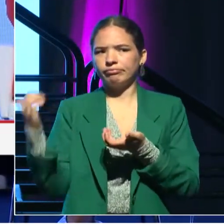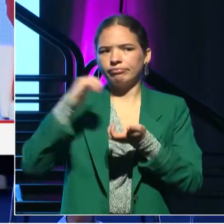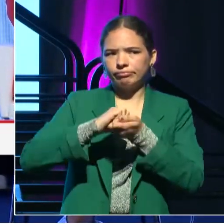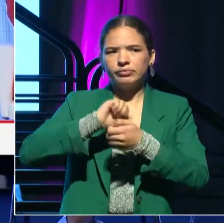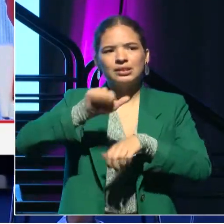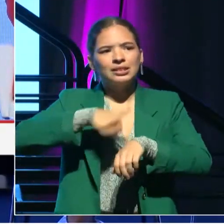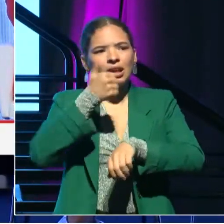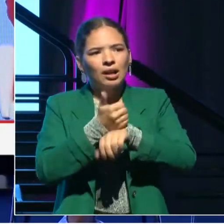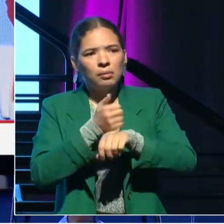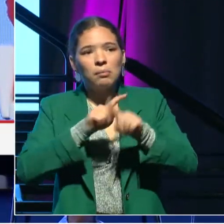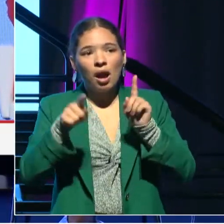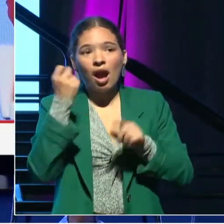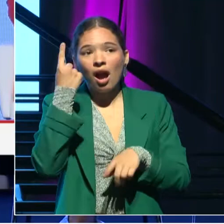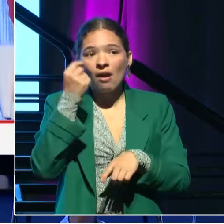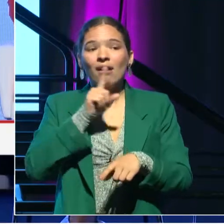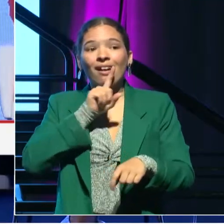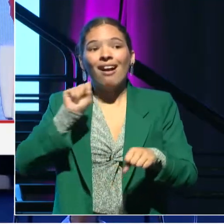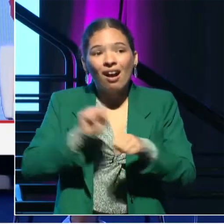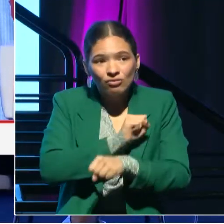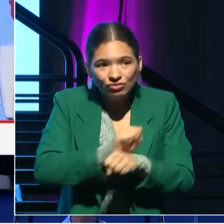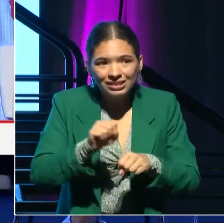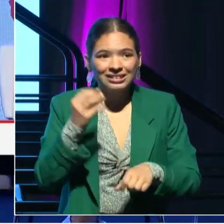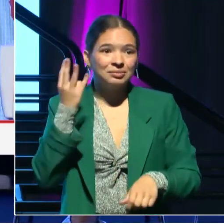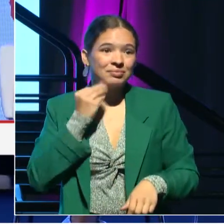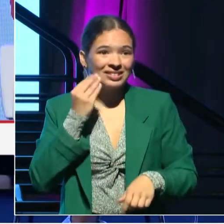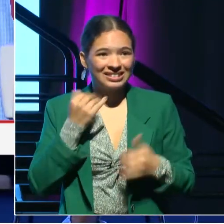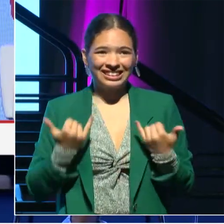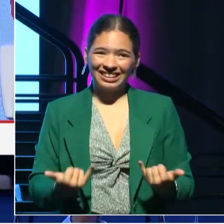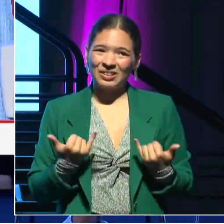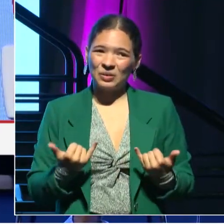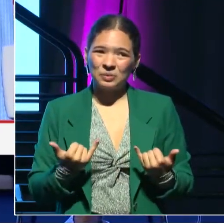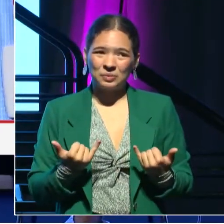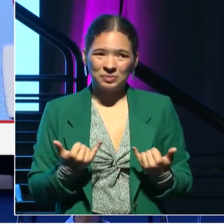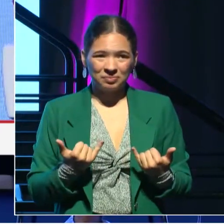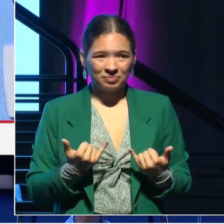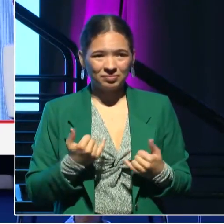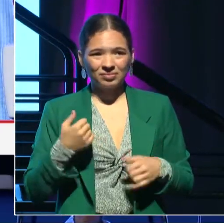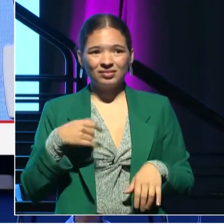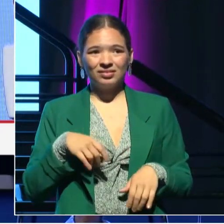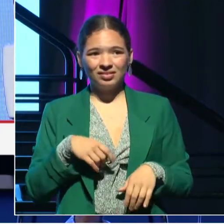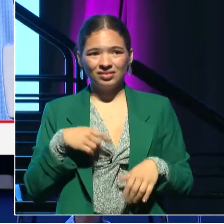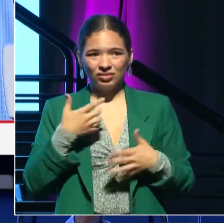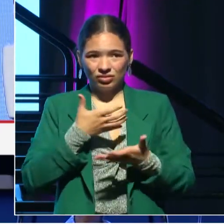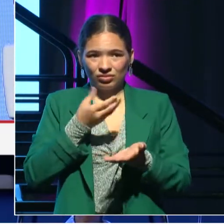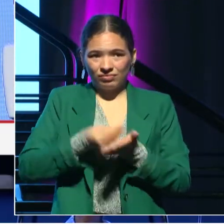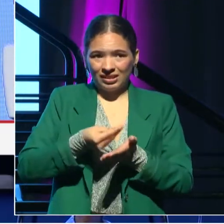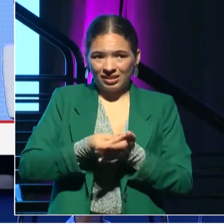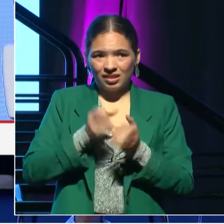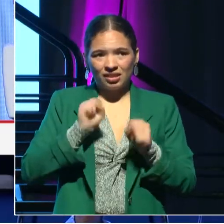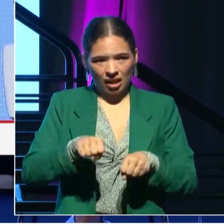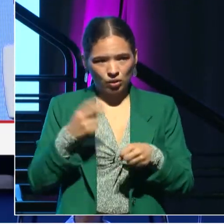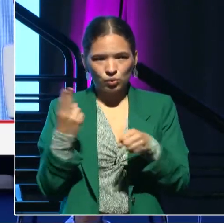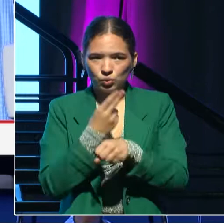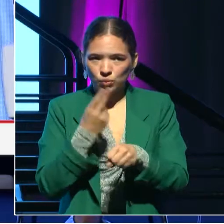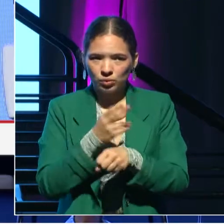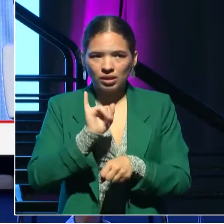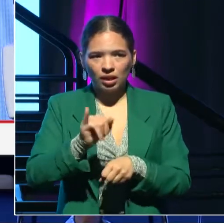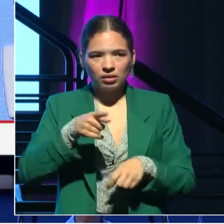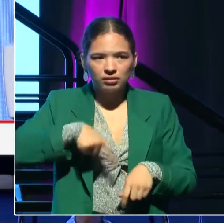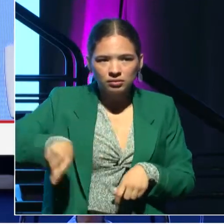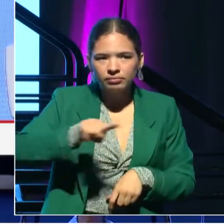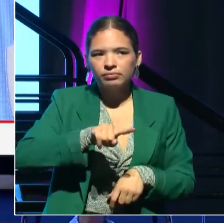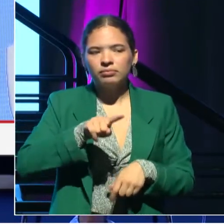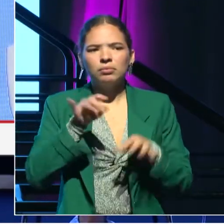actually had experience with it, which gave me a lot of confidence to say I can use some of these very important American